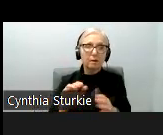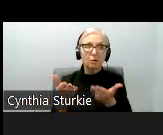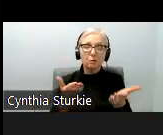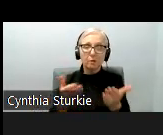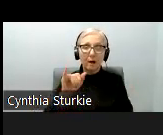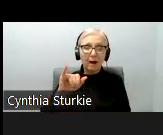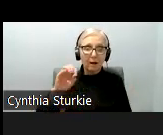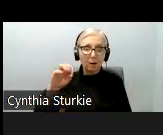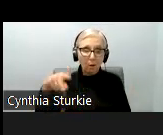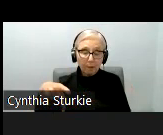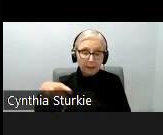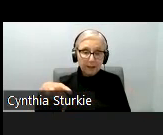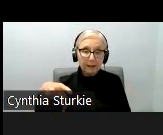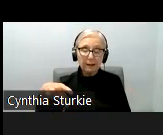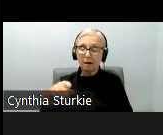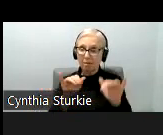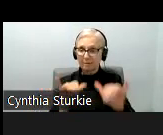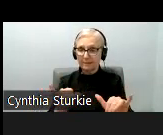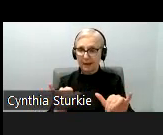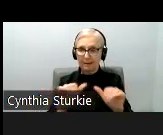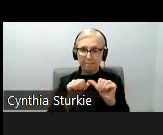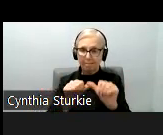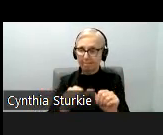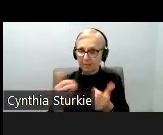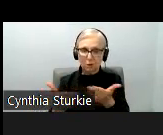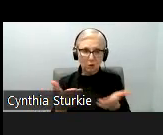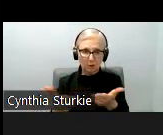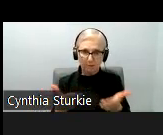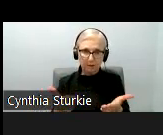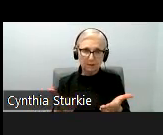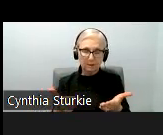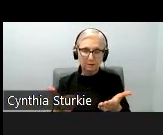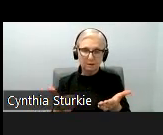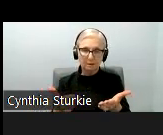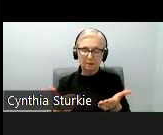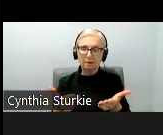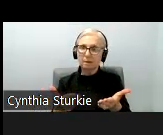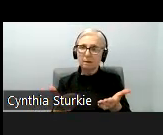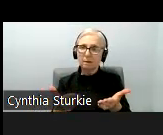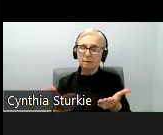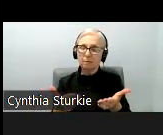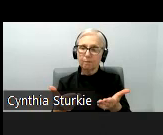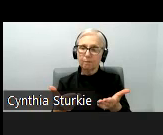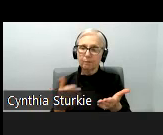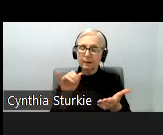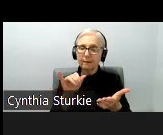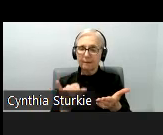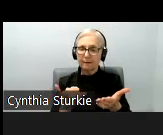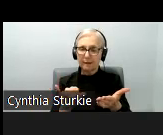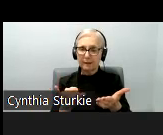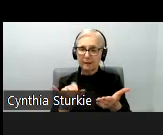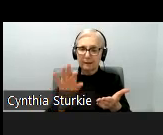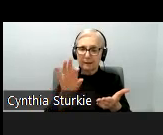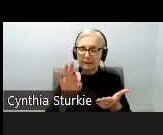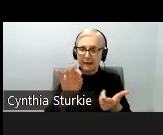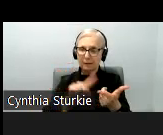same from what you may have seen in the current CCR 502-1 regulations. And that is that 9